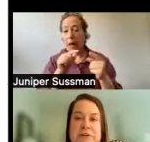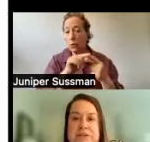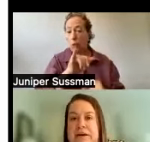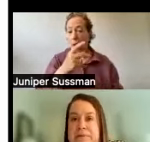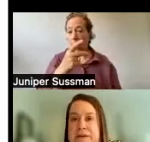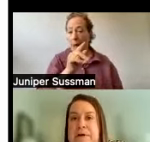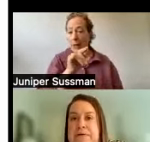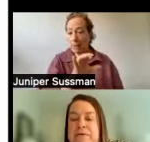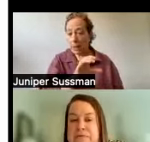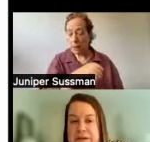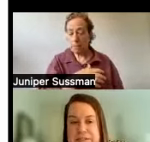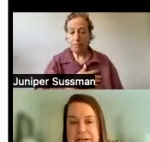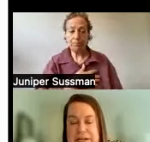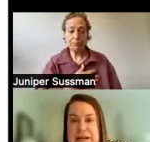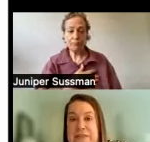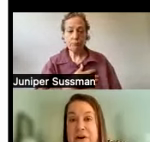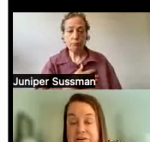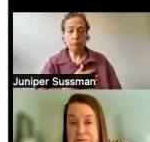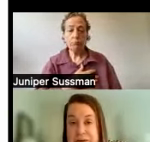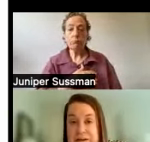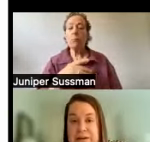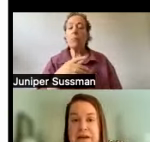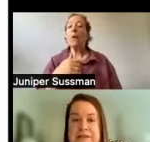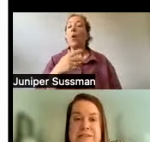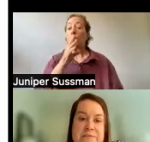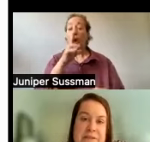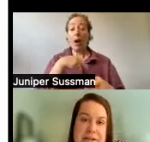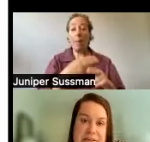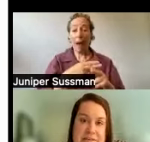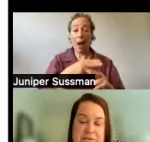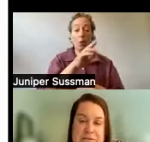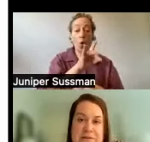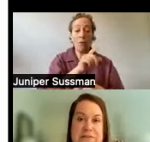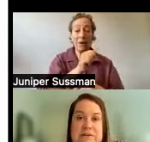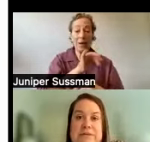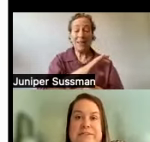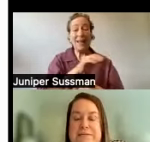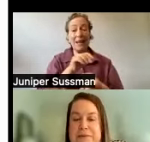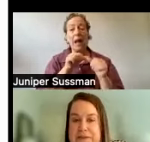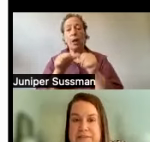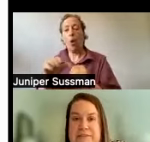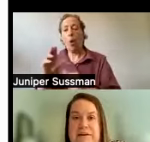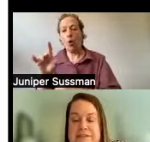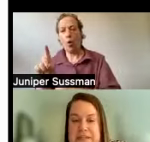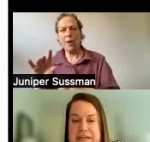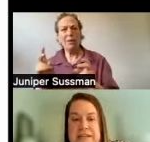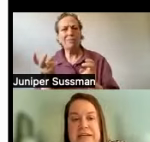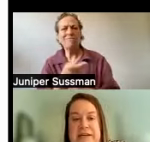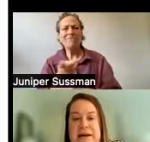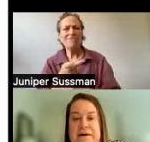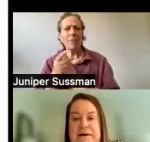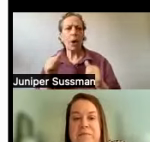So we're going to talk a bit about COVID-19 and long COVID as disabilities, sort of the newest disabilities on the